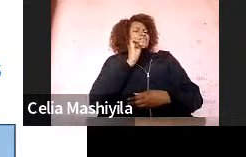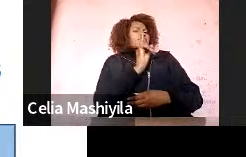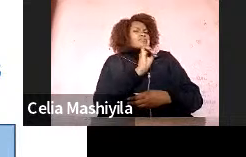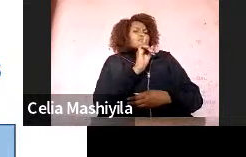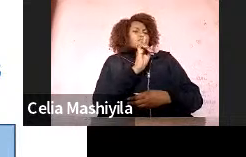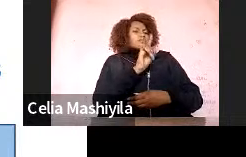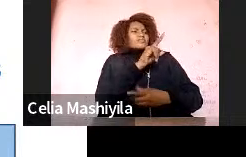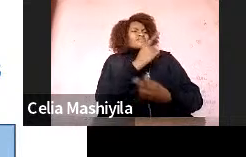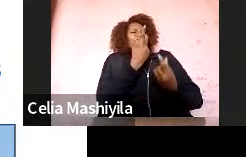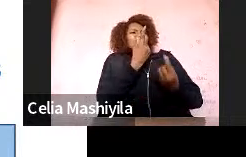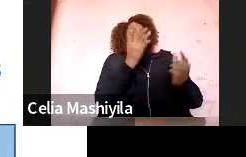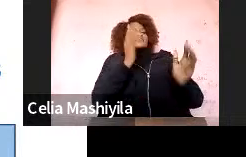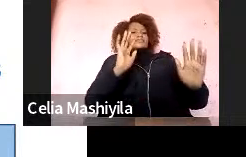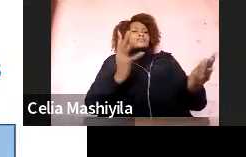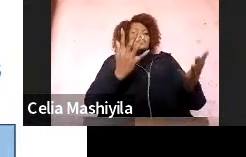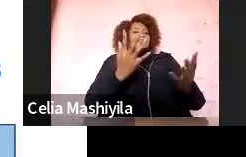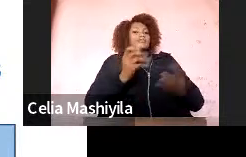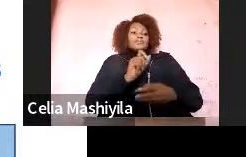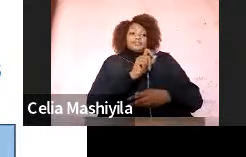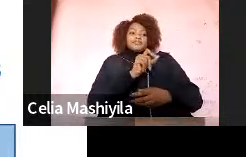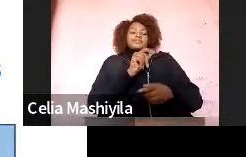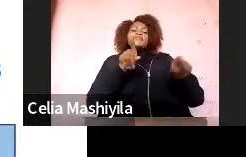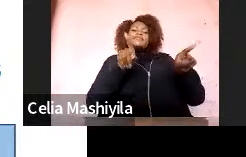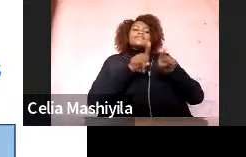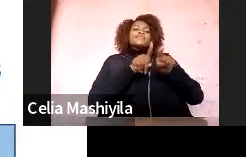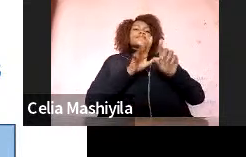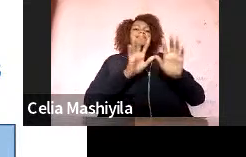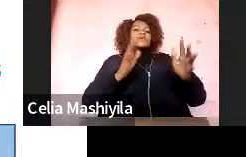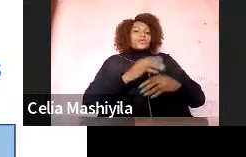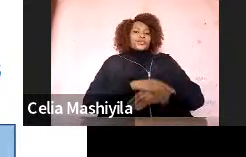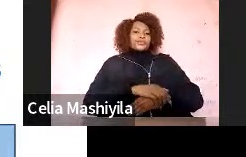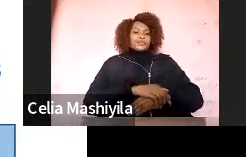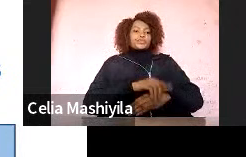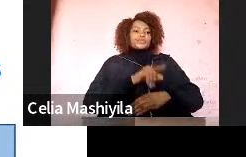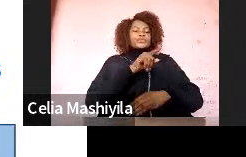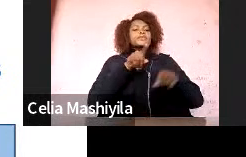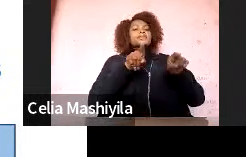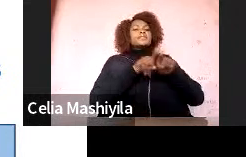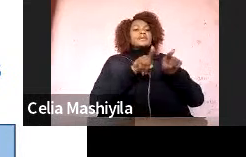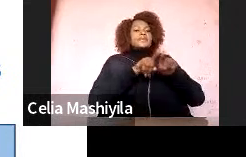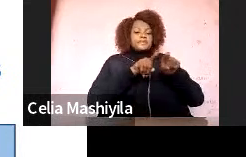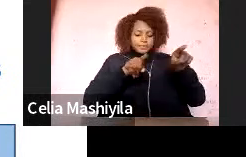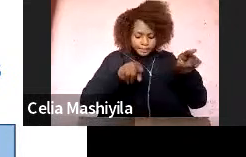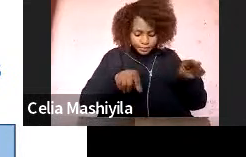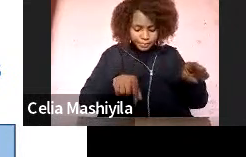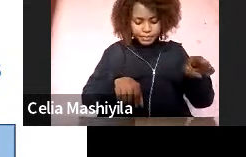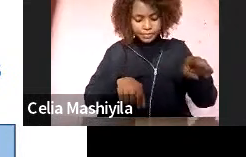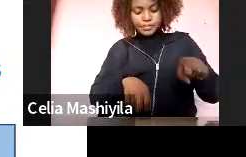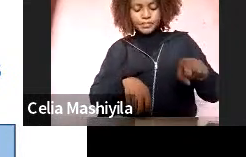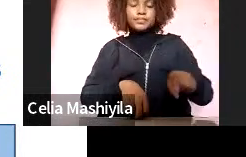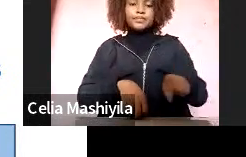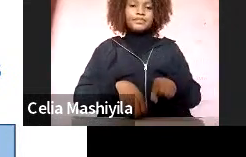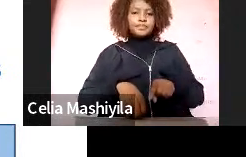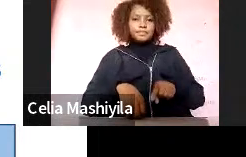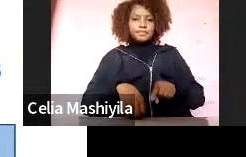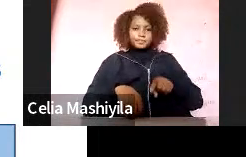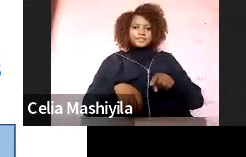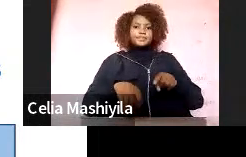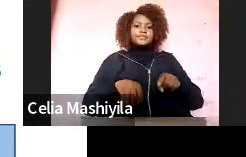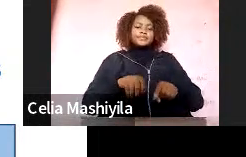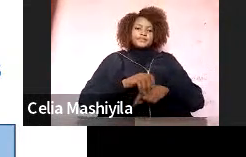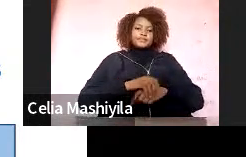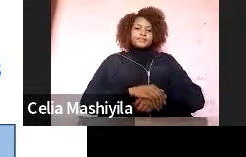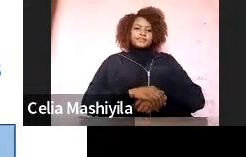similar. Of course, this is also part of objecting on the outcome which possibly you have received.